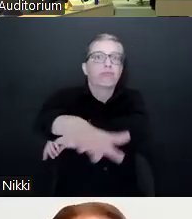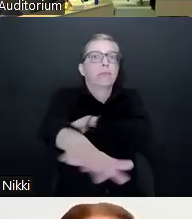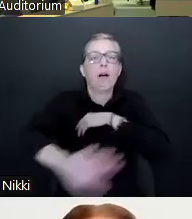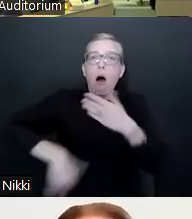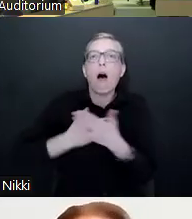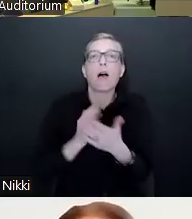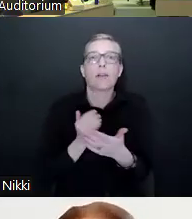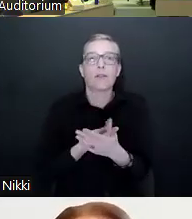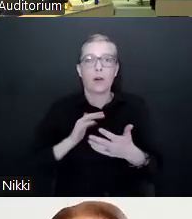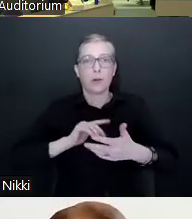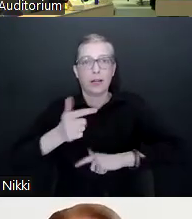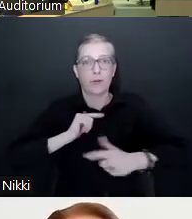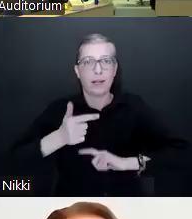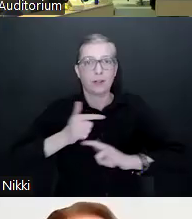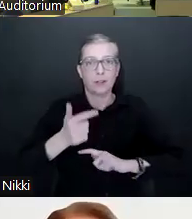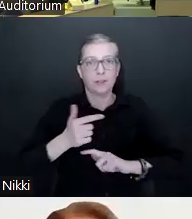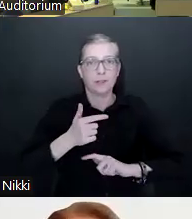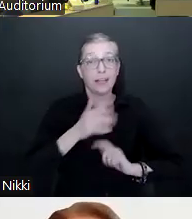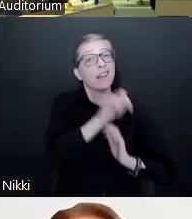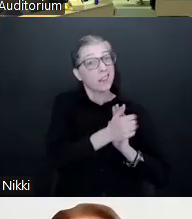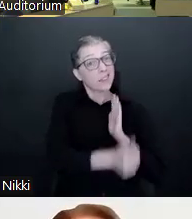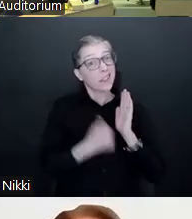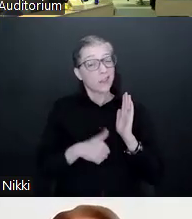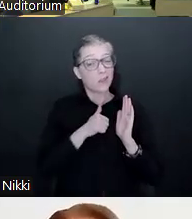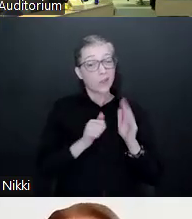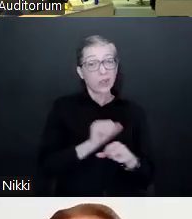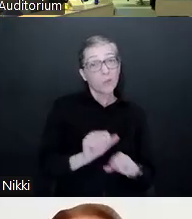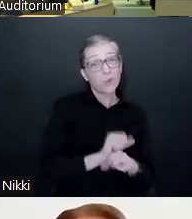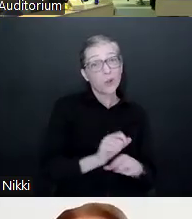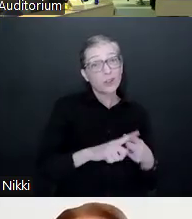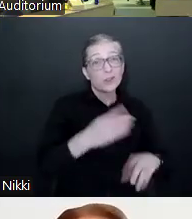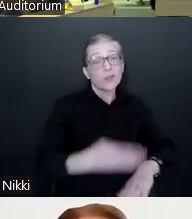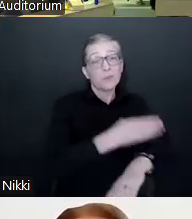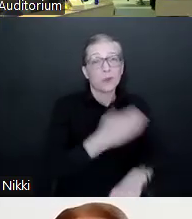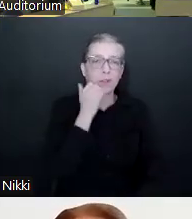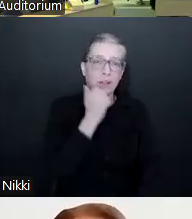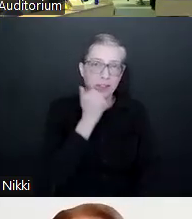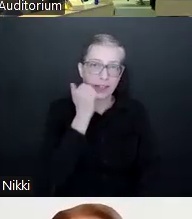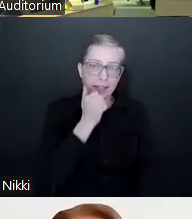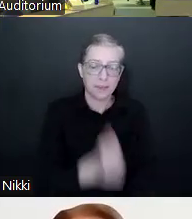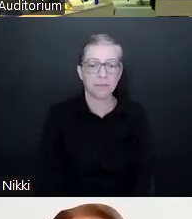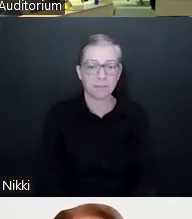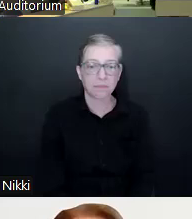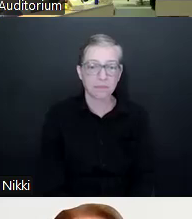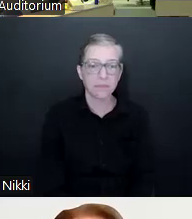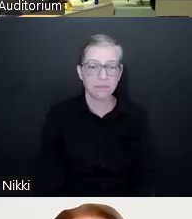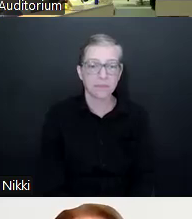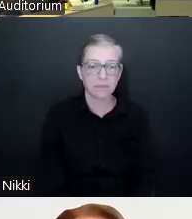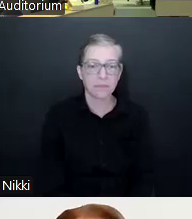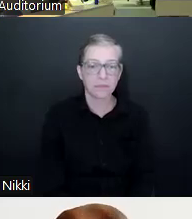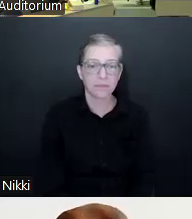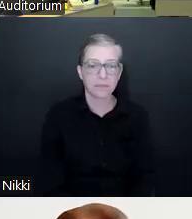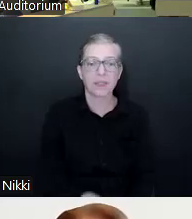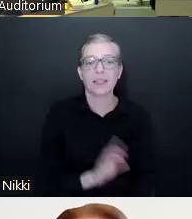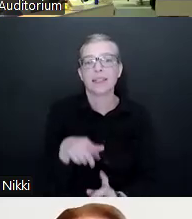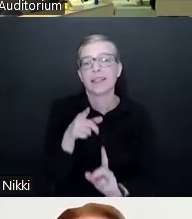are working on every day to improve on. This is the basic building block of mentalizing